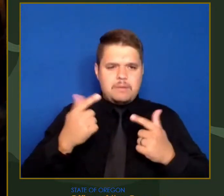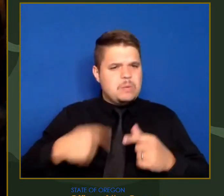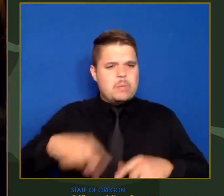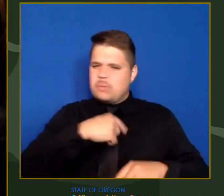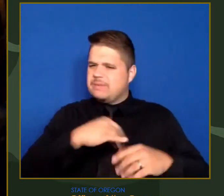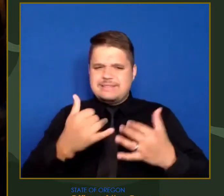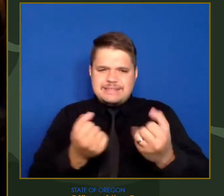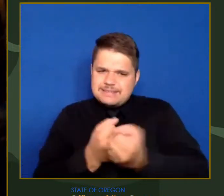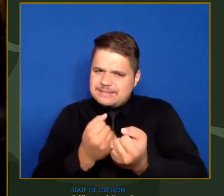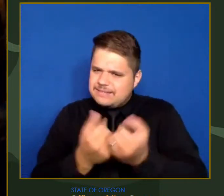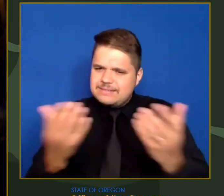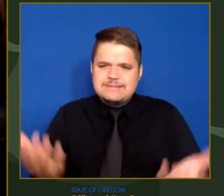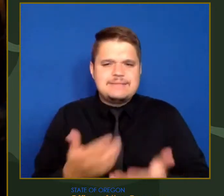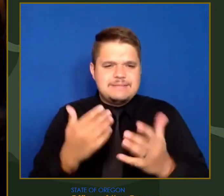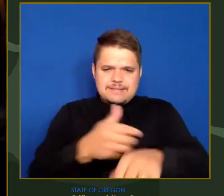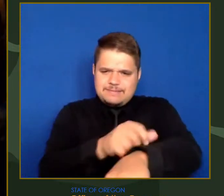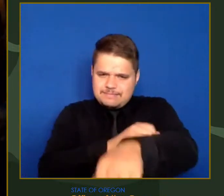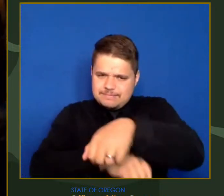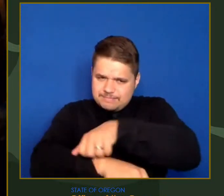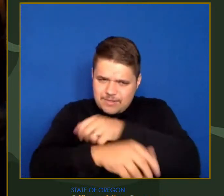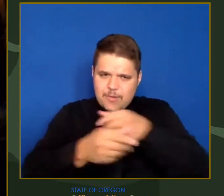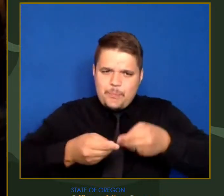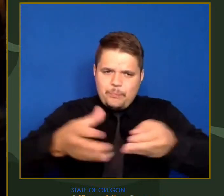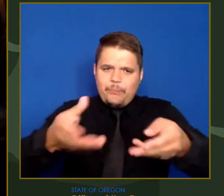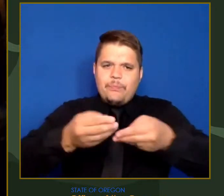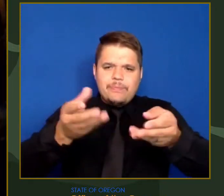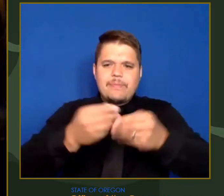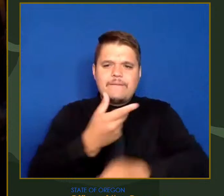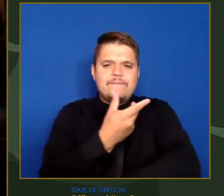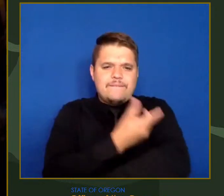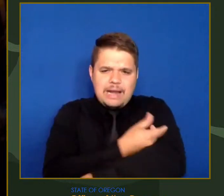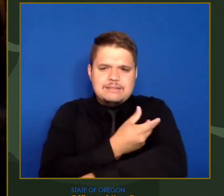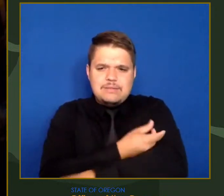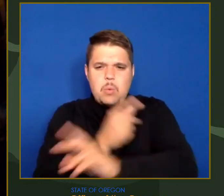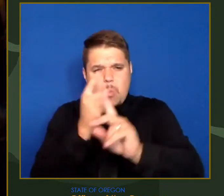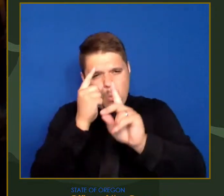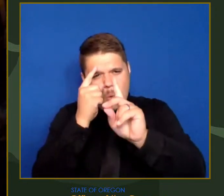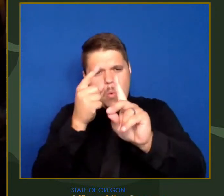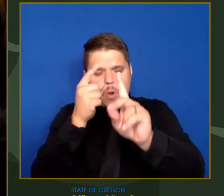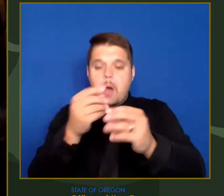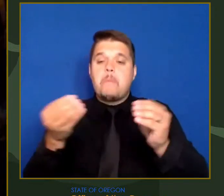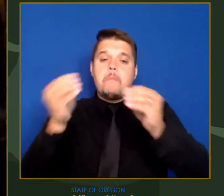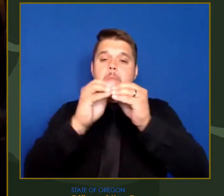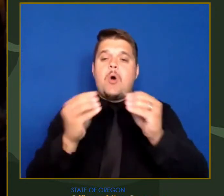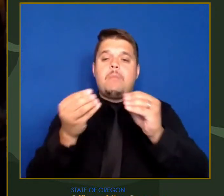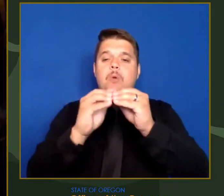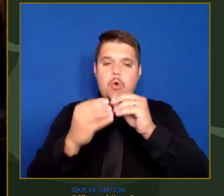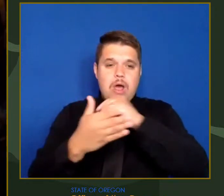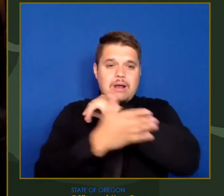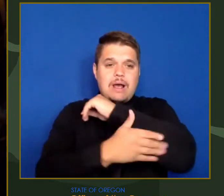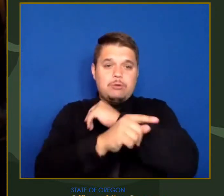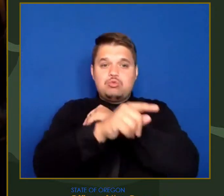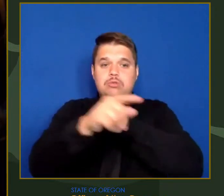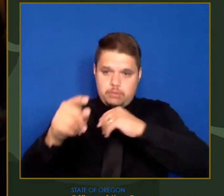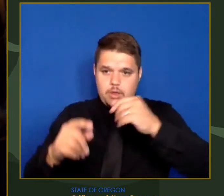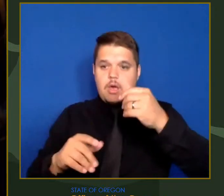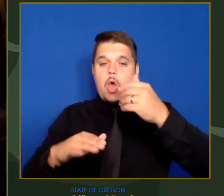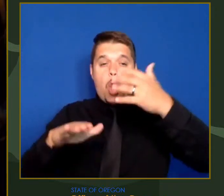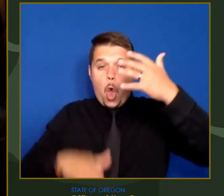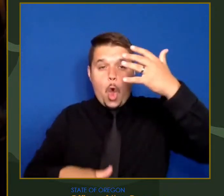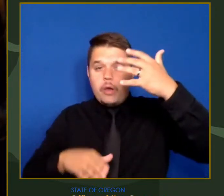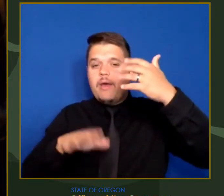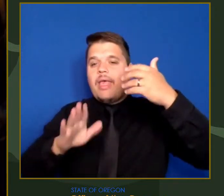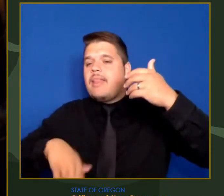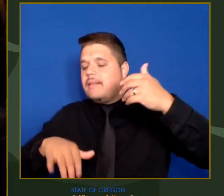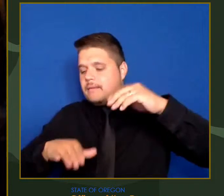risk categories based on decreasing cases and the percentage of populations vaccinated. This has resulted in lifting